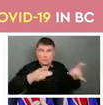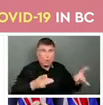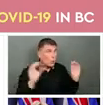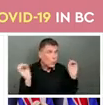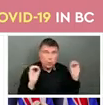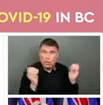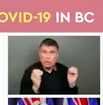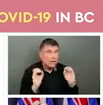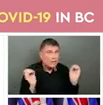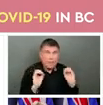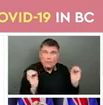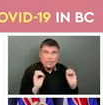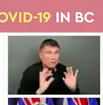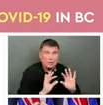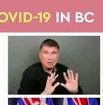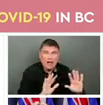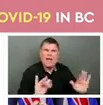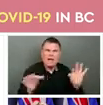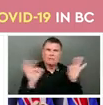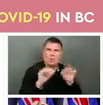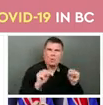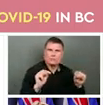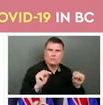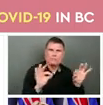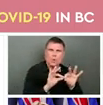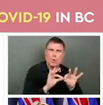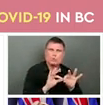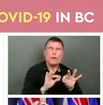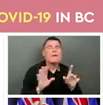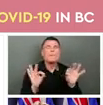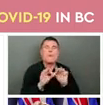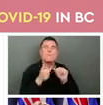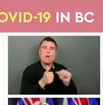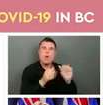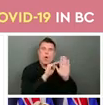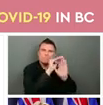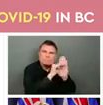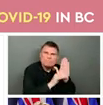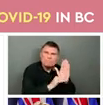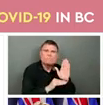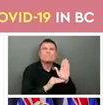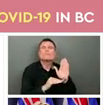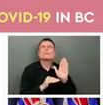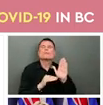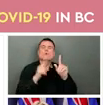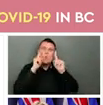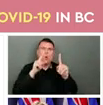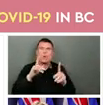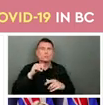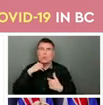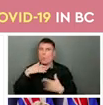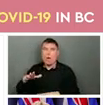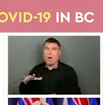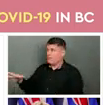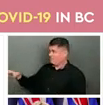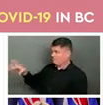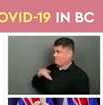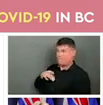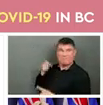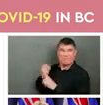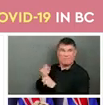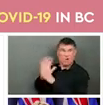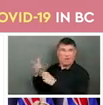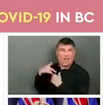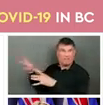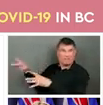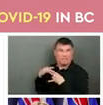not have infectious contacts, to do the things that we need to do to prevent transmission. And it really reflects, I was talking with my